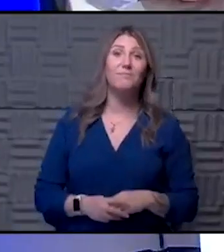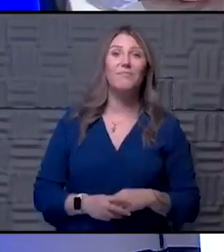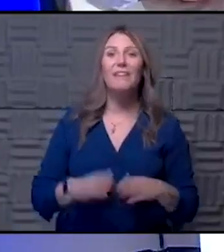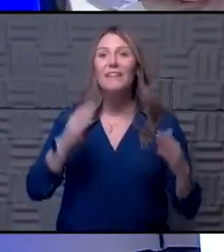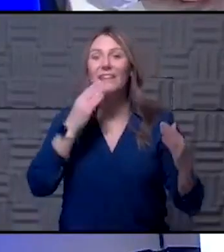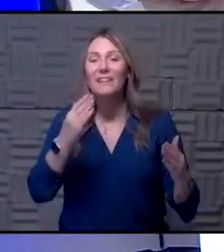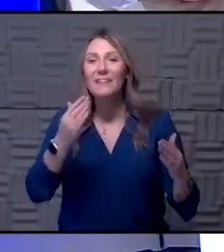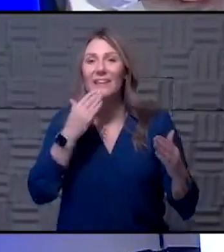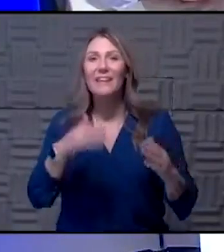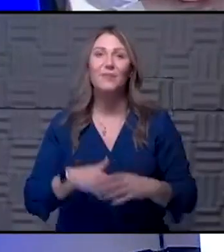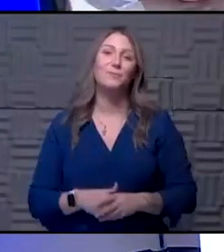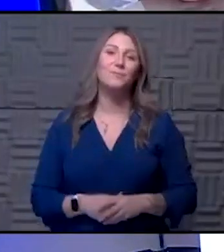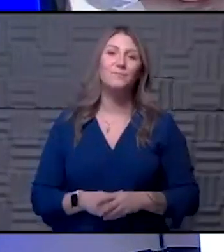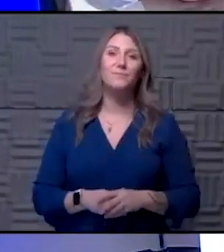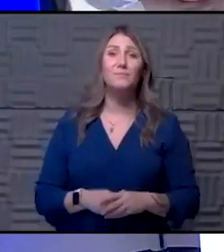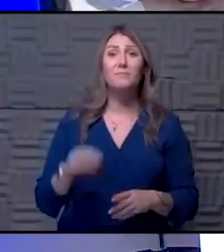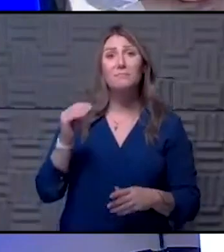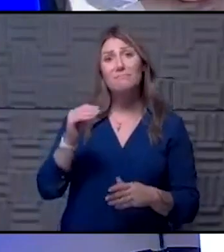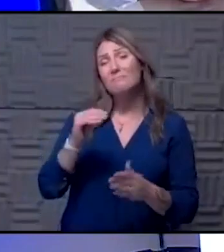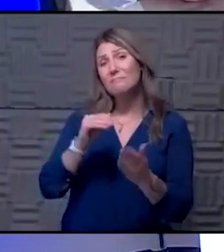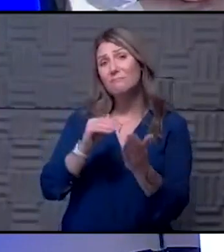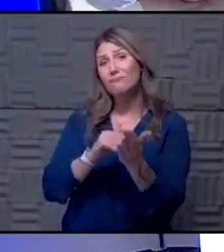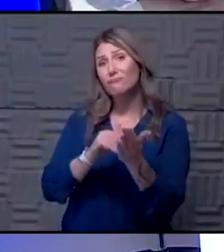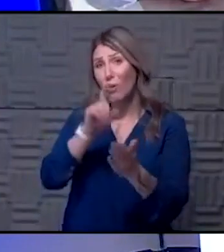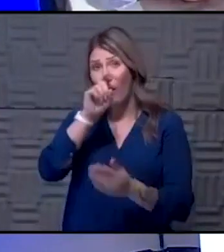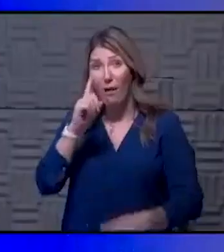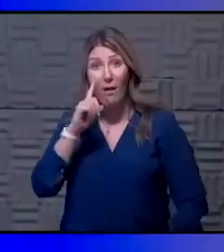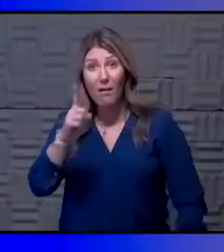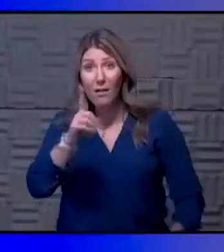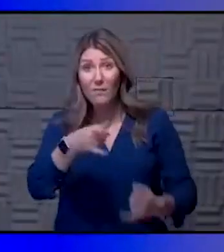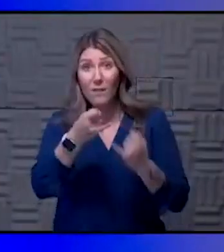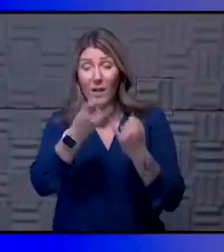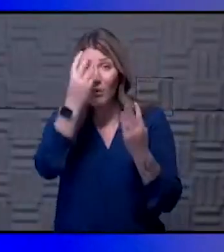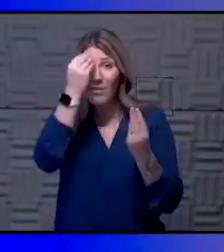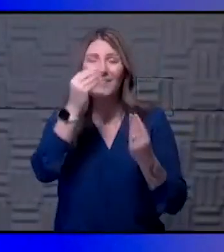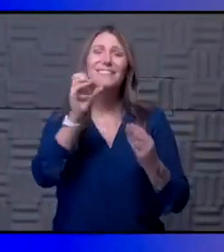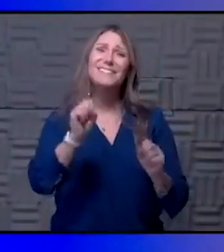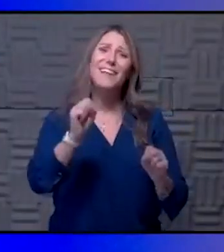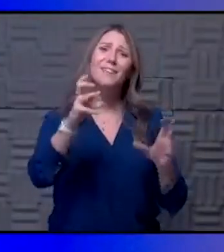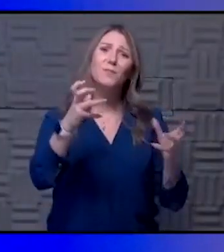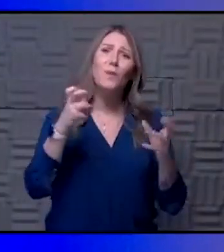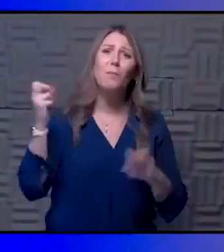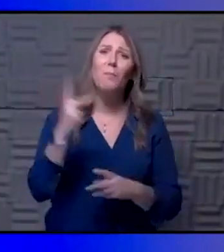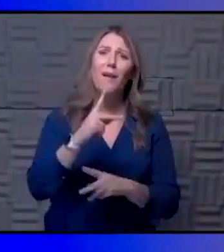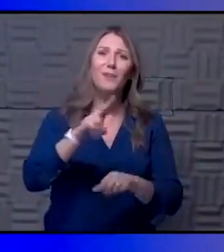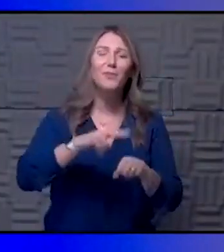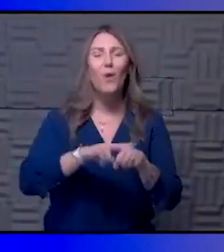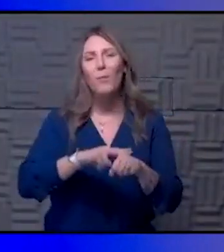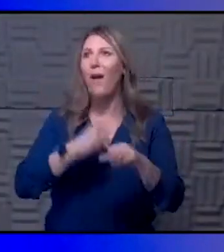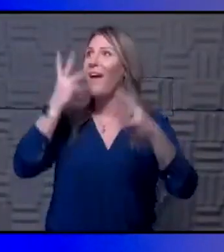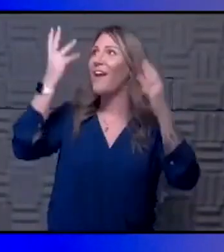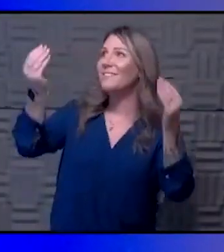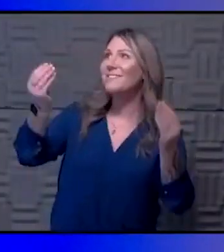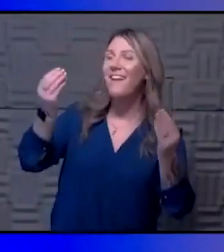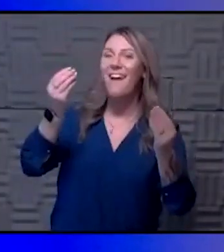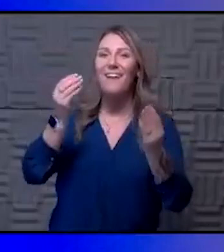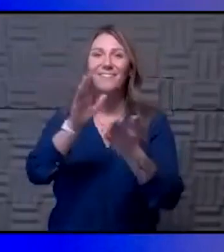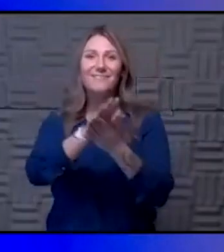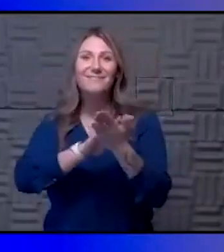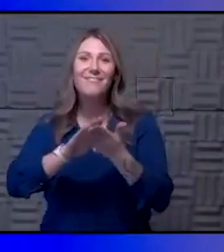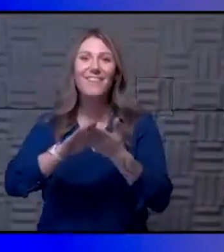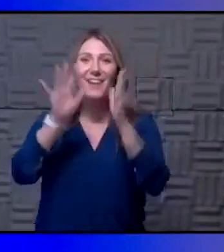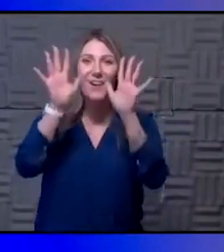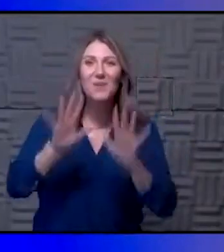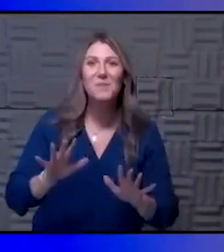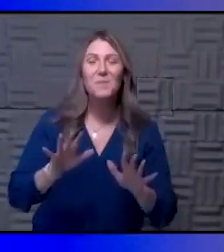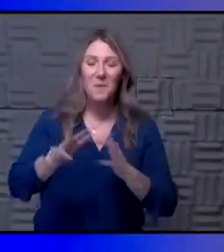Thank you, guys. And Hawkeye, final thoughts today? Yeah, I mean, we want to get back to normal. We want to get outside. It's nice out. Get to be